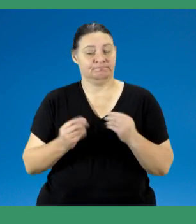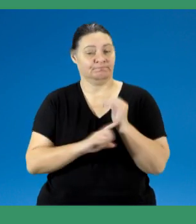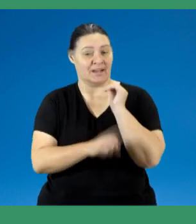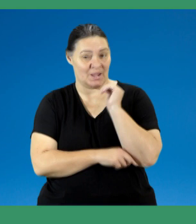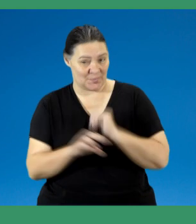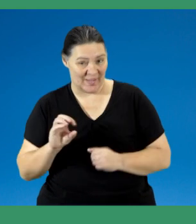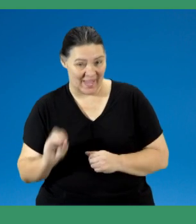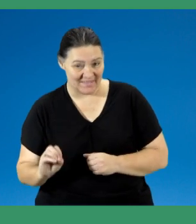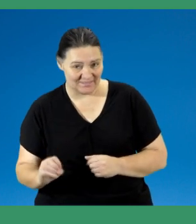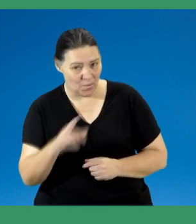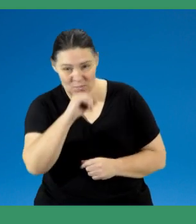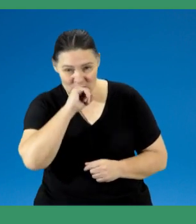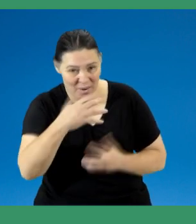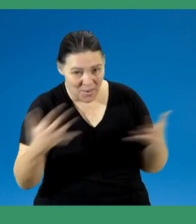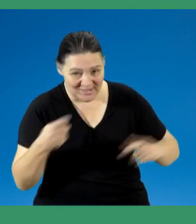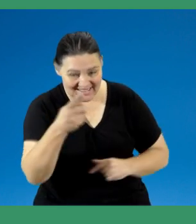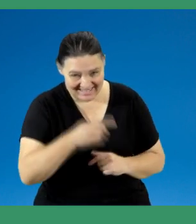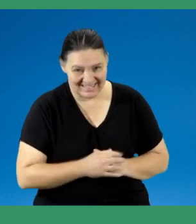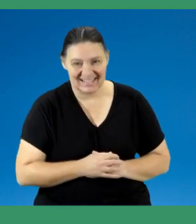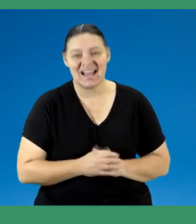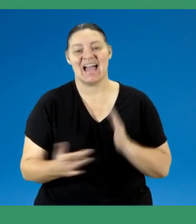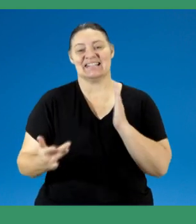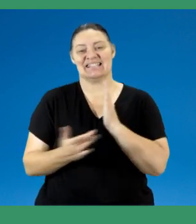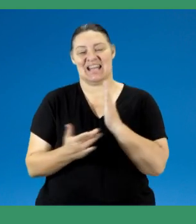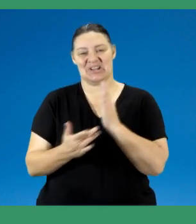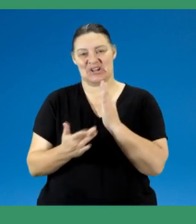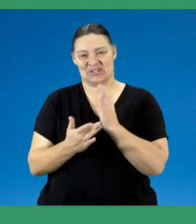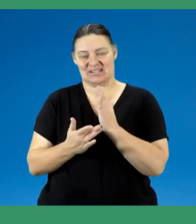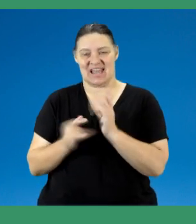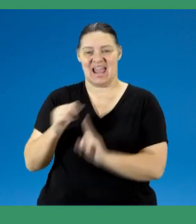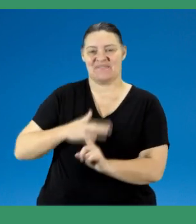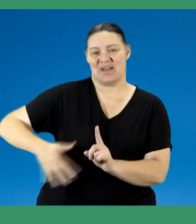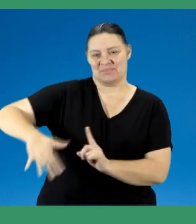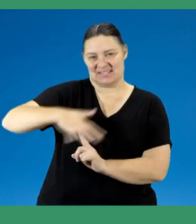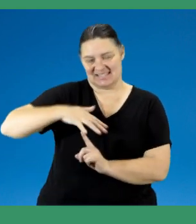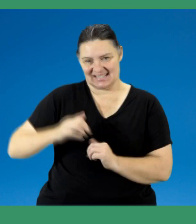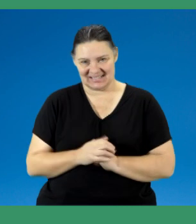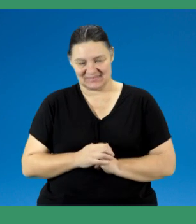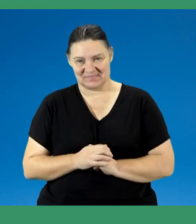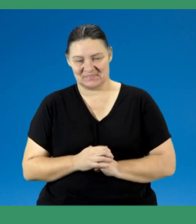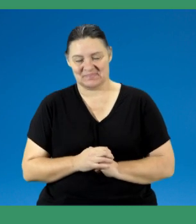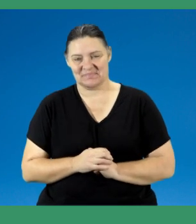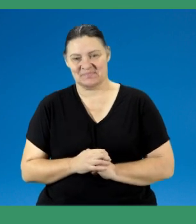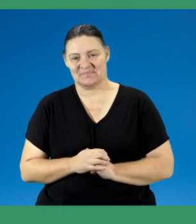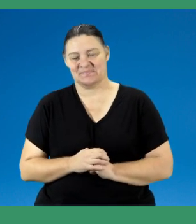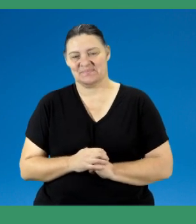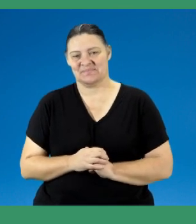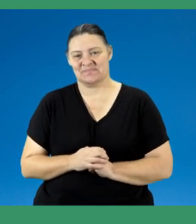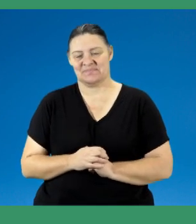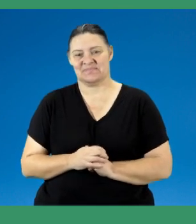And then we have this one that you love the most, that is our technological environment. Yes, that's right.